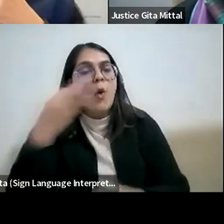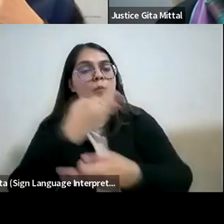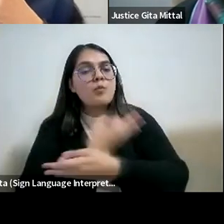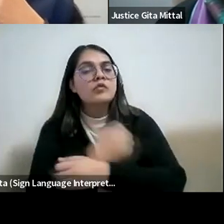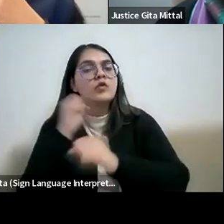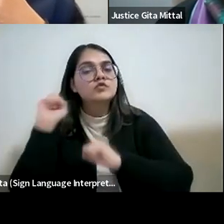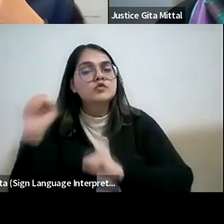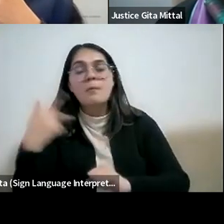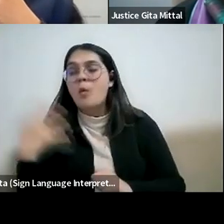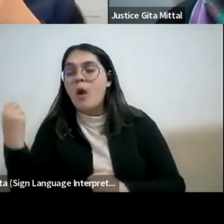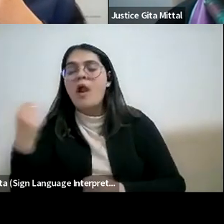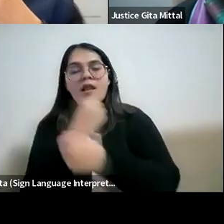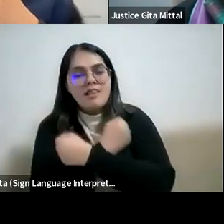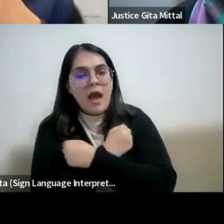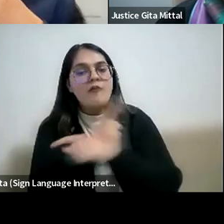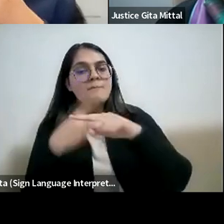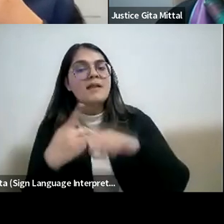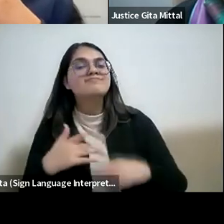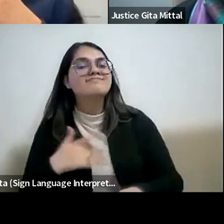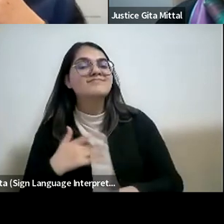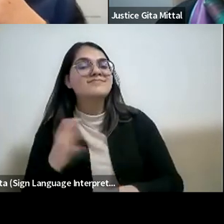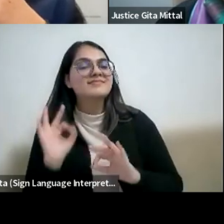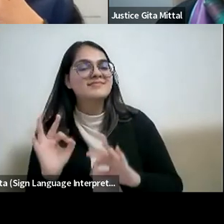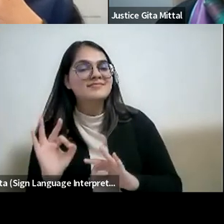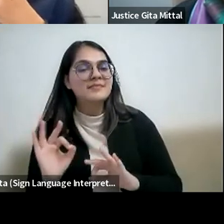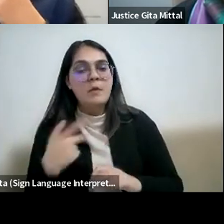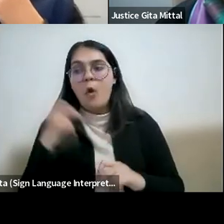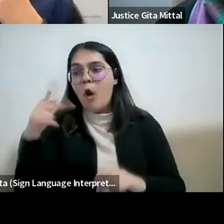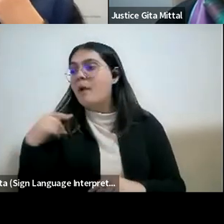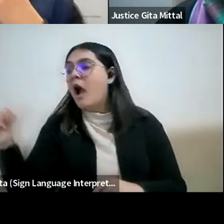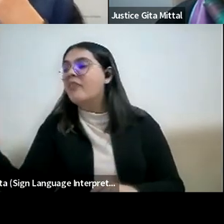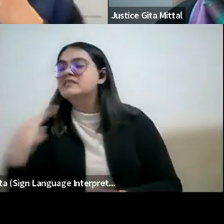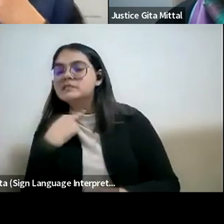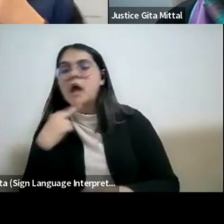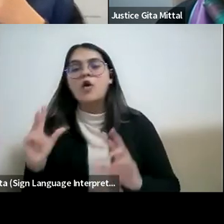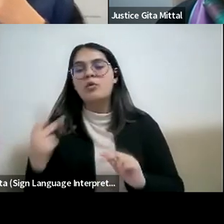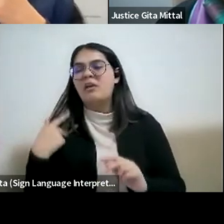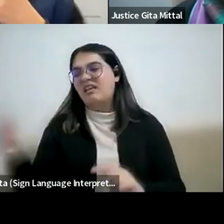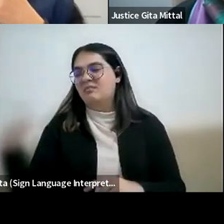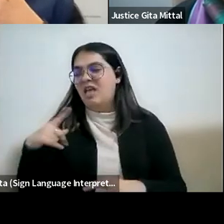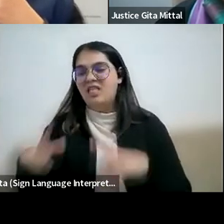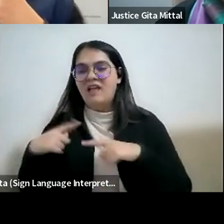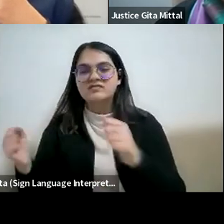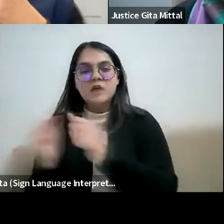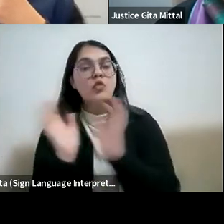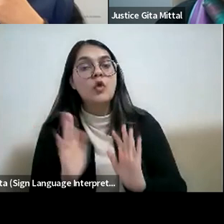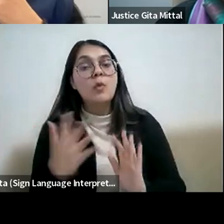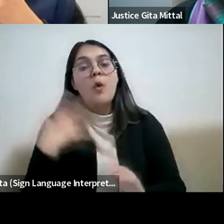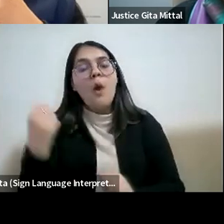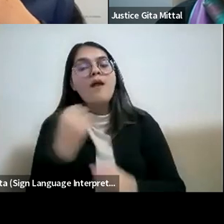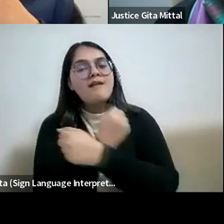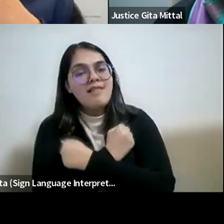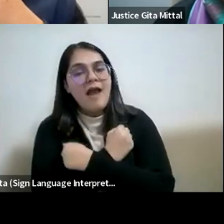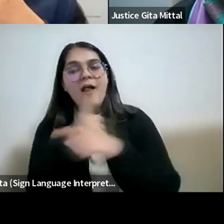of loving kindness. We don't just see each other as, okay, we are stuck, we should live together, but you show that loving kindness to